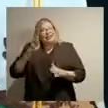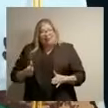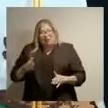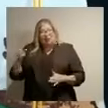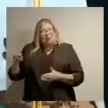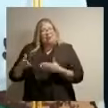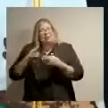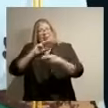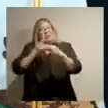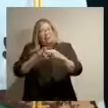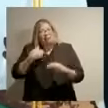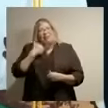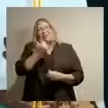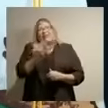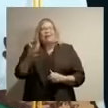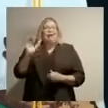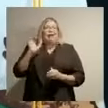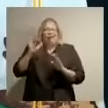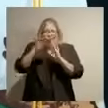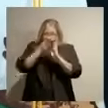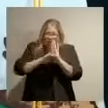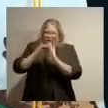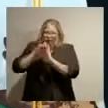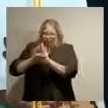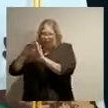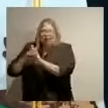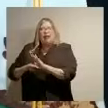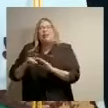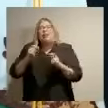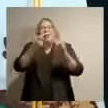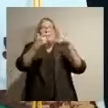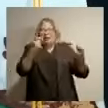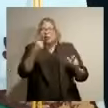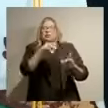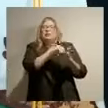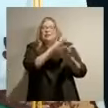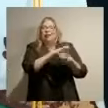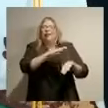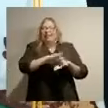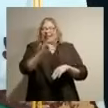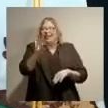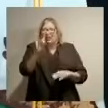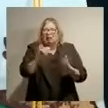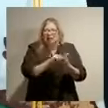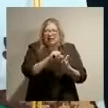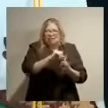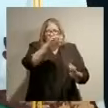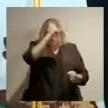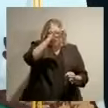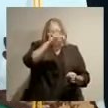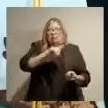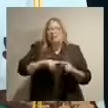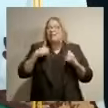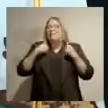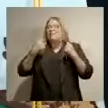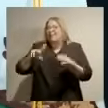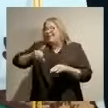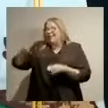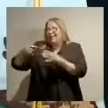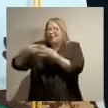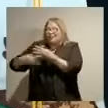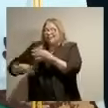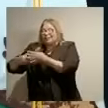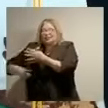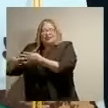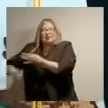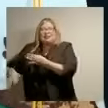them. The major ones are in the eight pages, but there are many minor solutions, many of